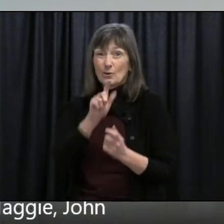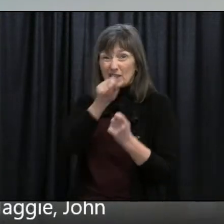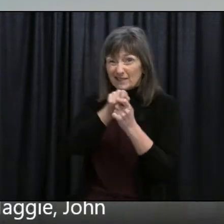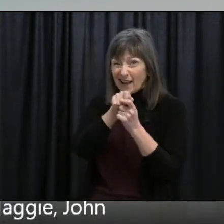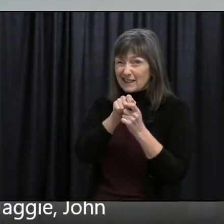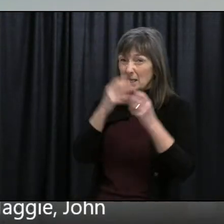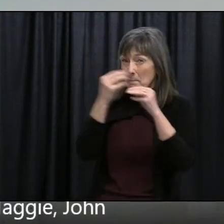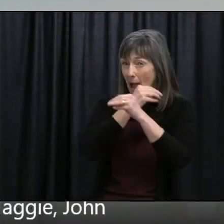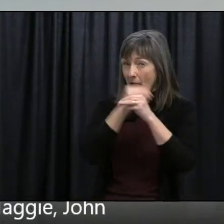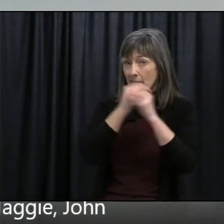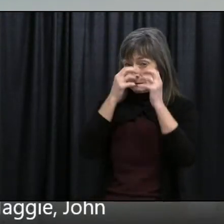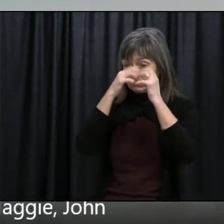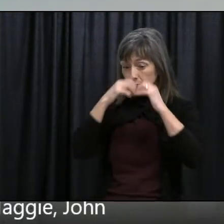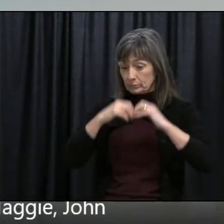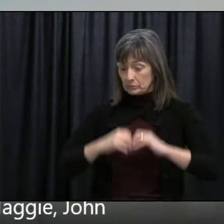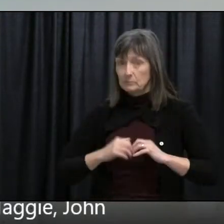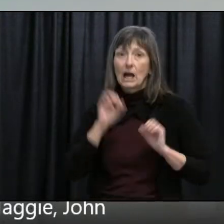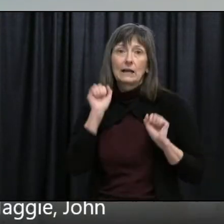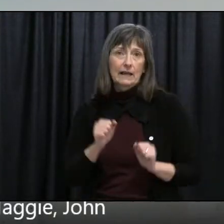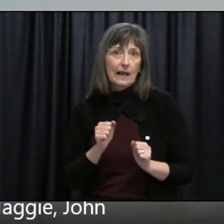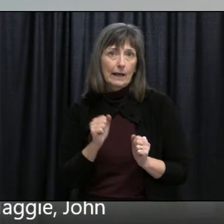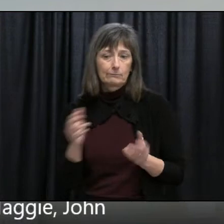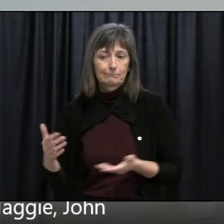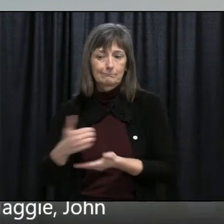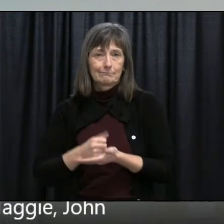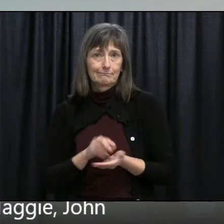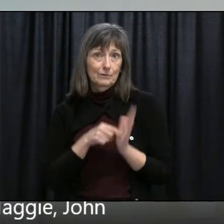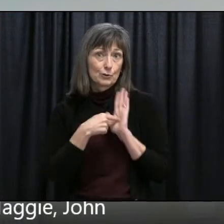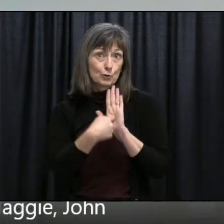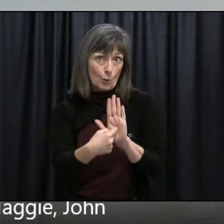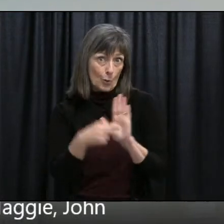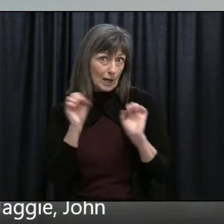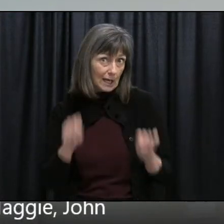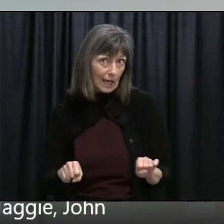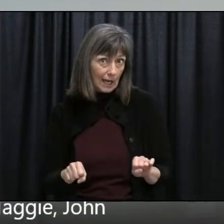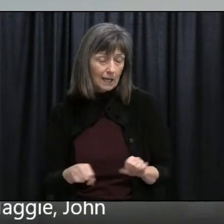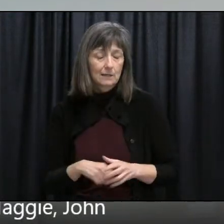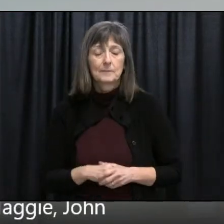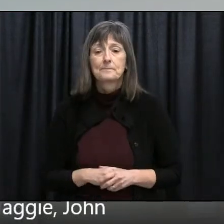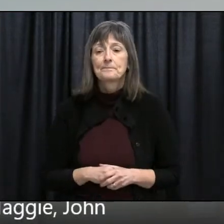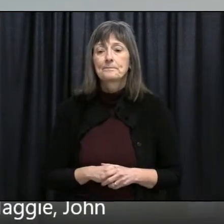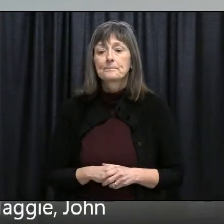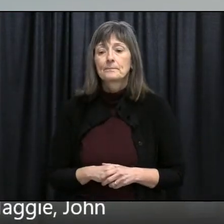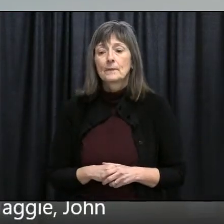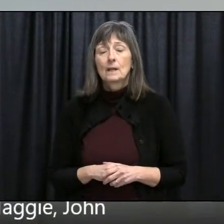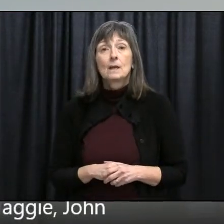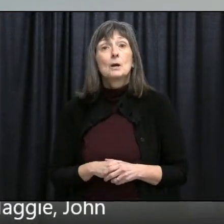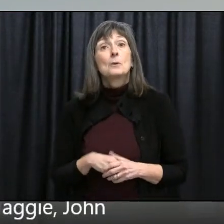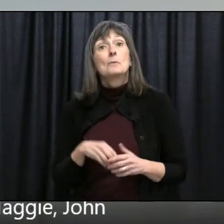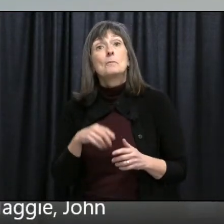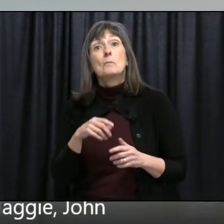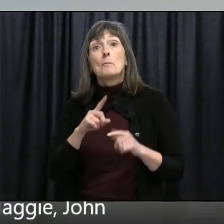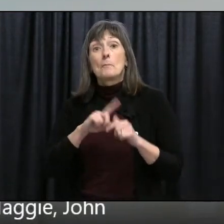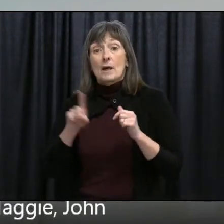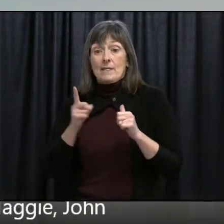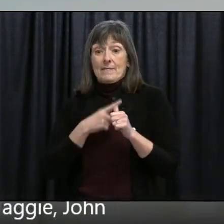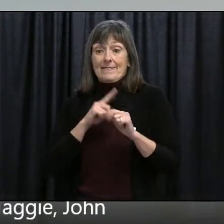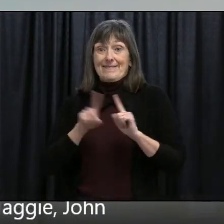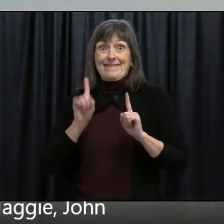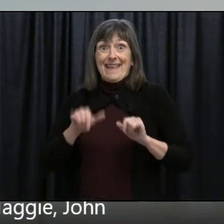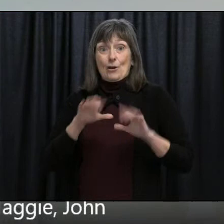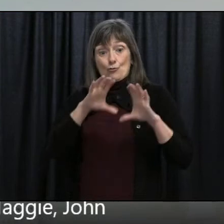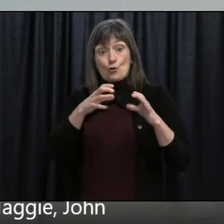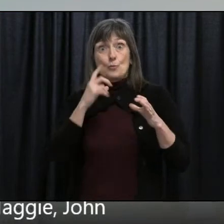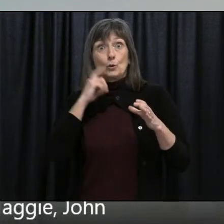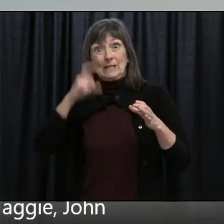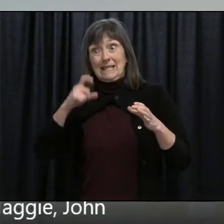So it jumps our number of individuals who are eligible for first dose quite significantly. But it doesn't